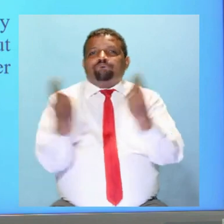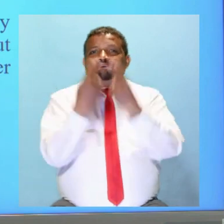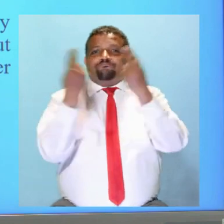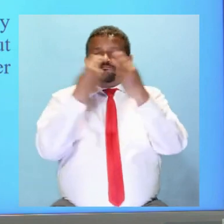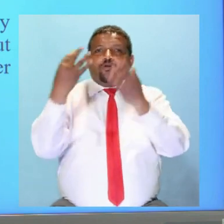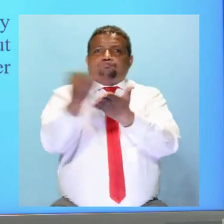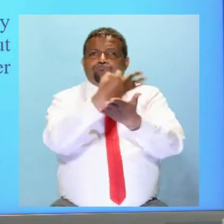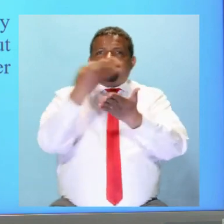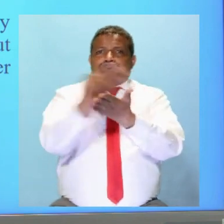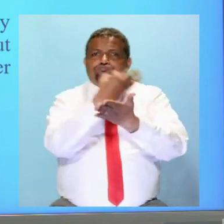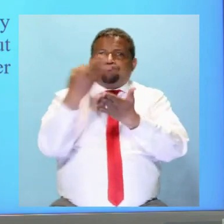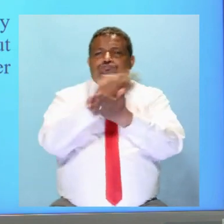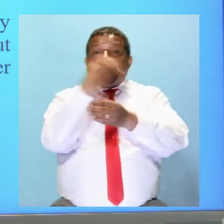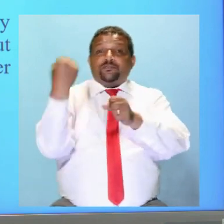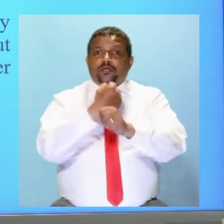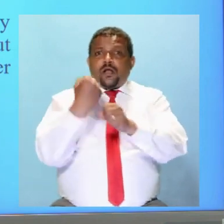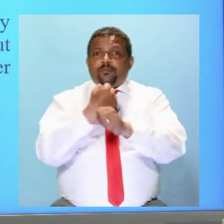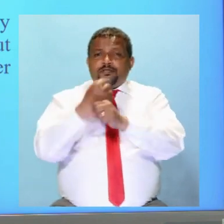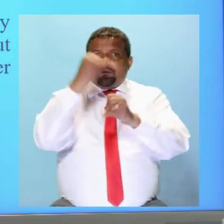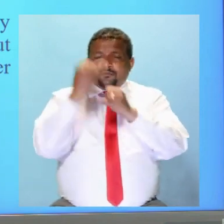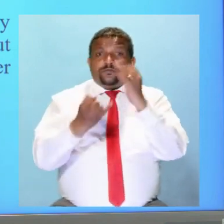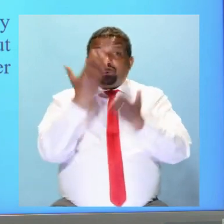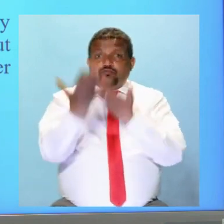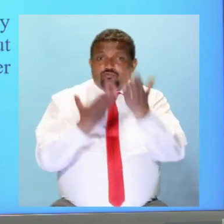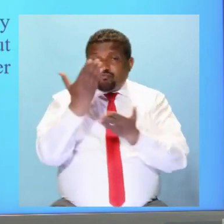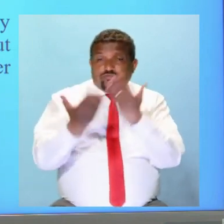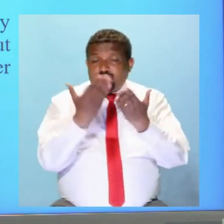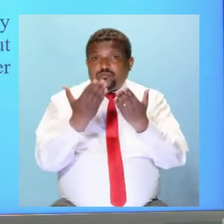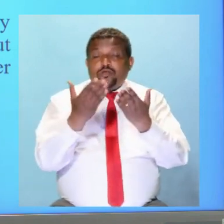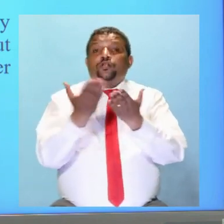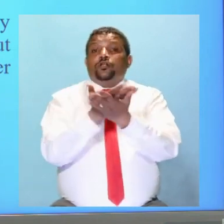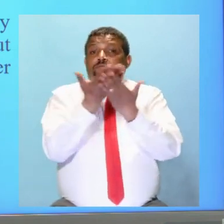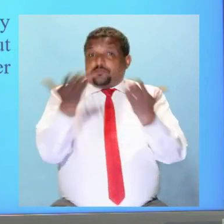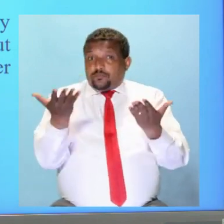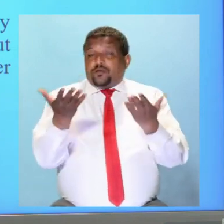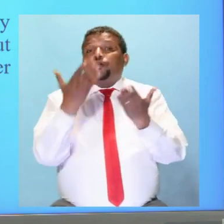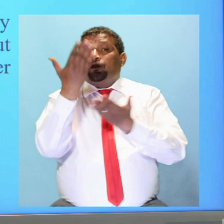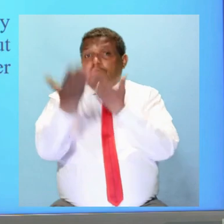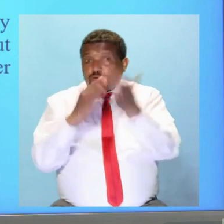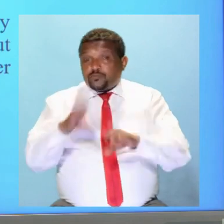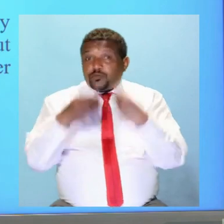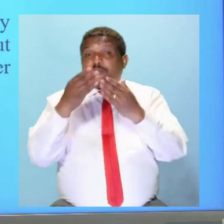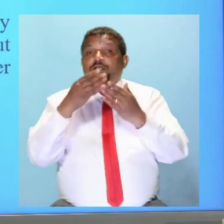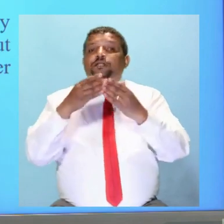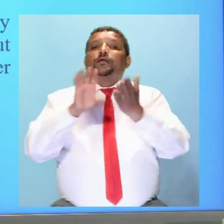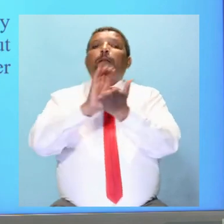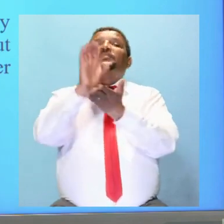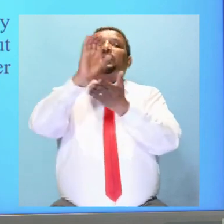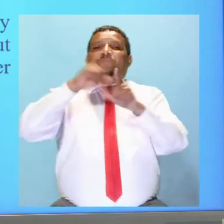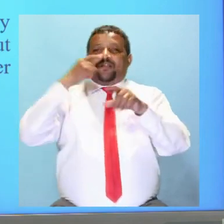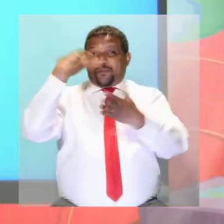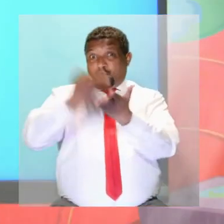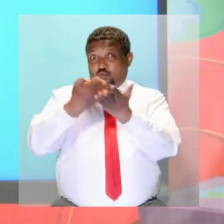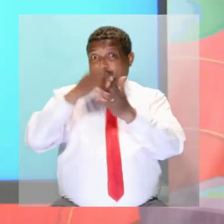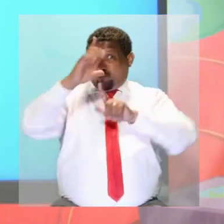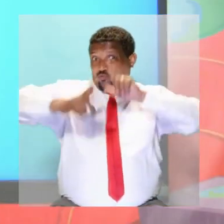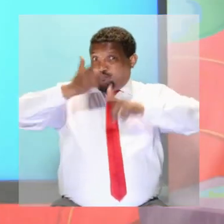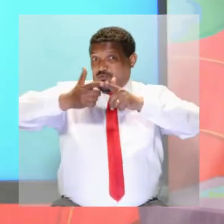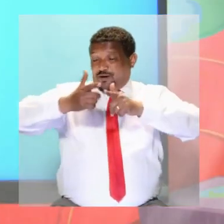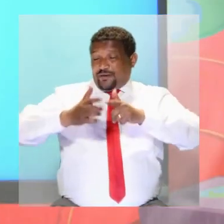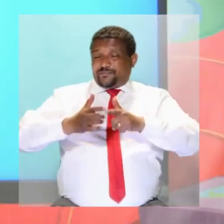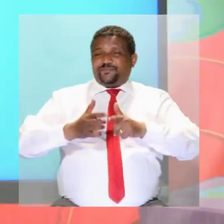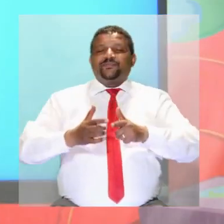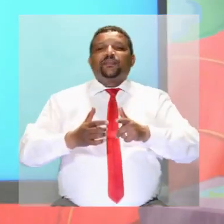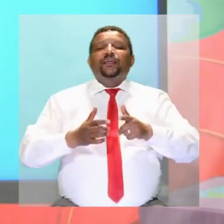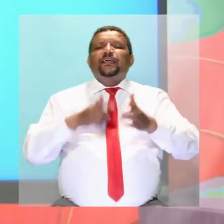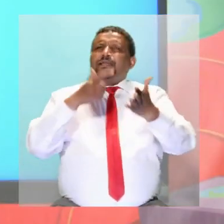the production of final goods and services are considered as capital in economics. And